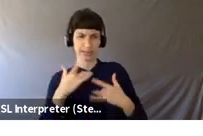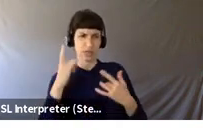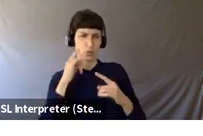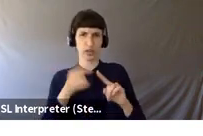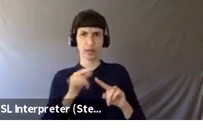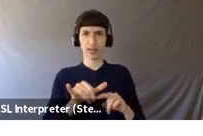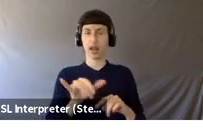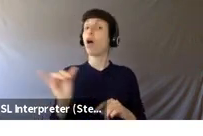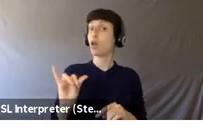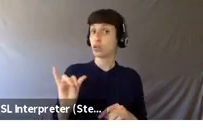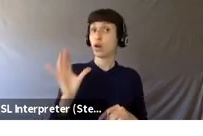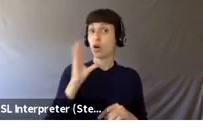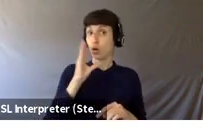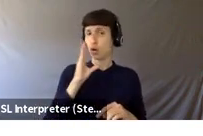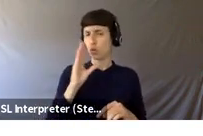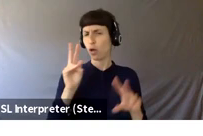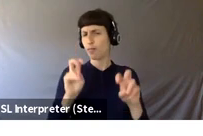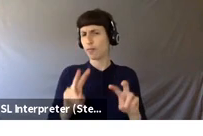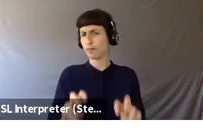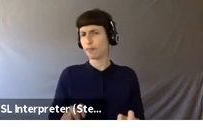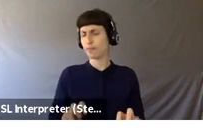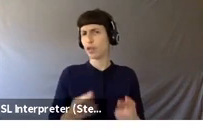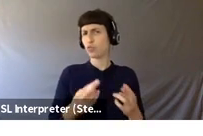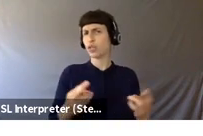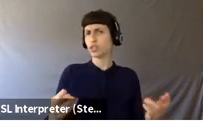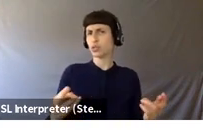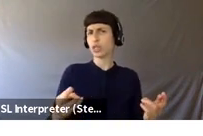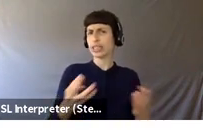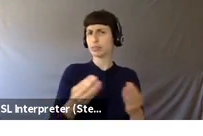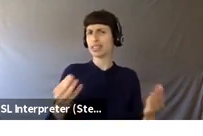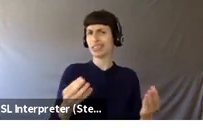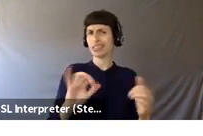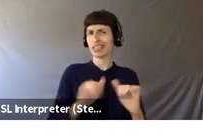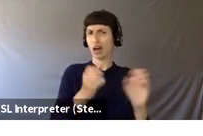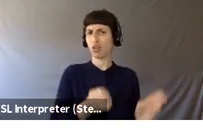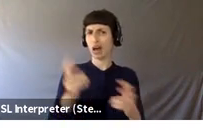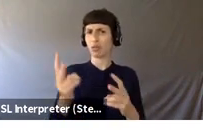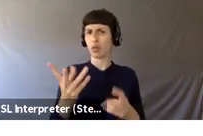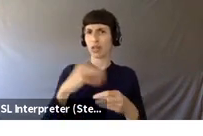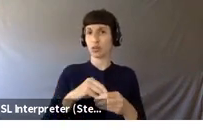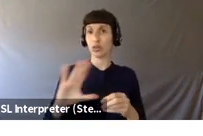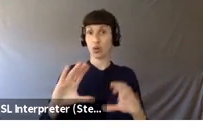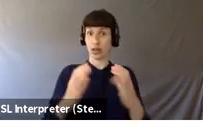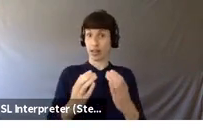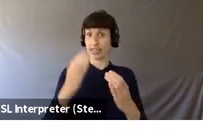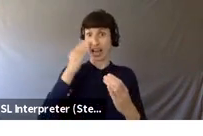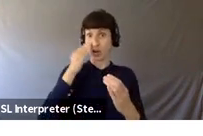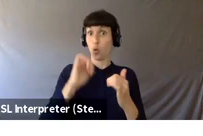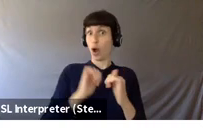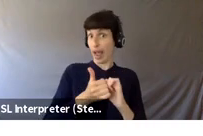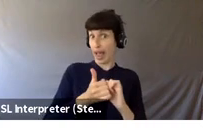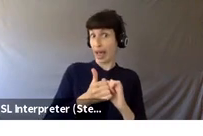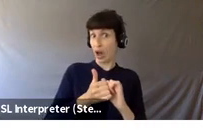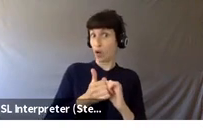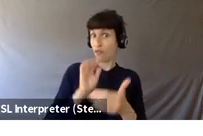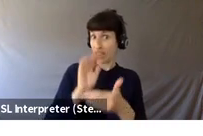at how do you really get the resources and materials into your class. I know how to do that in my face-to-face classroom.